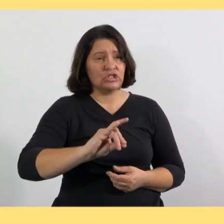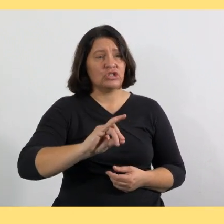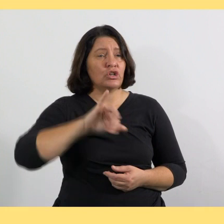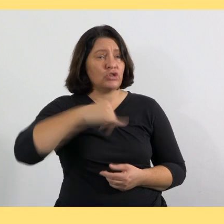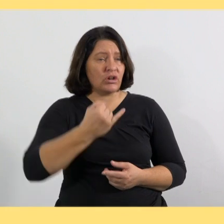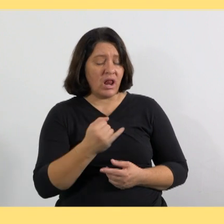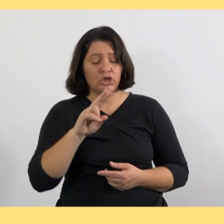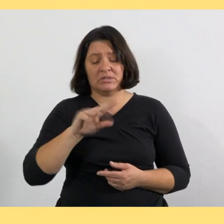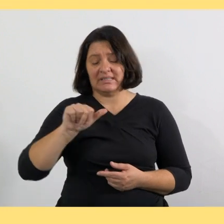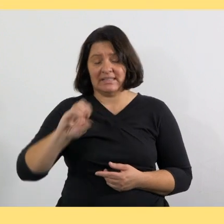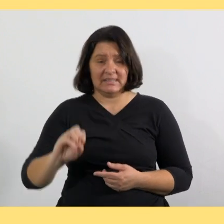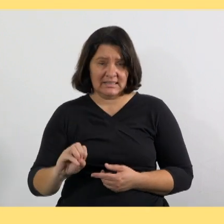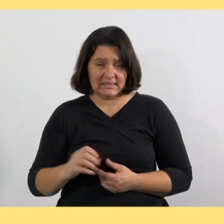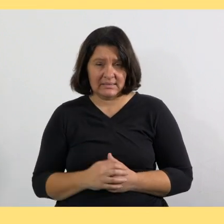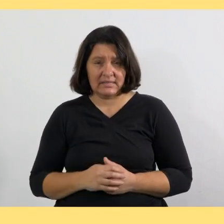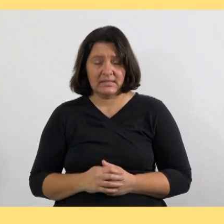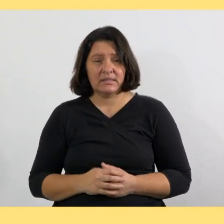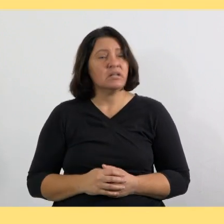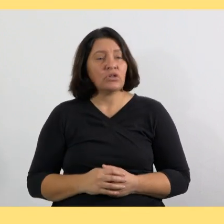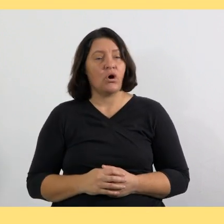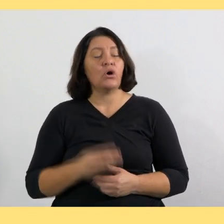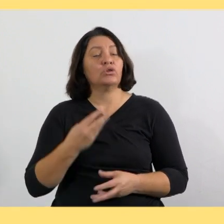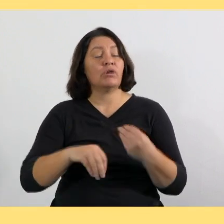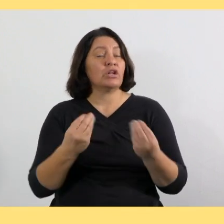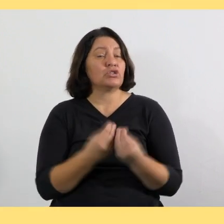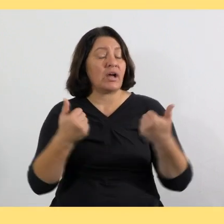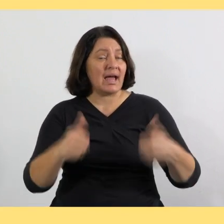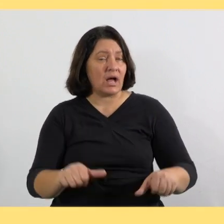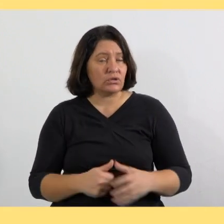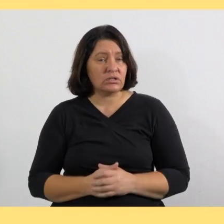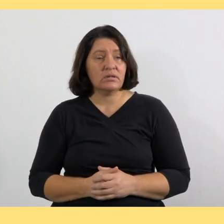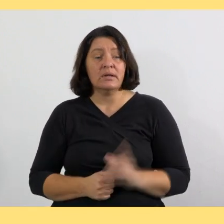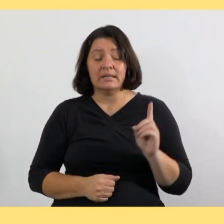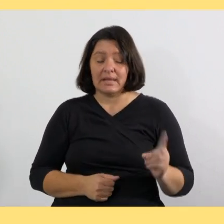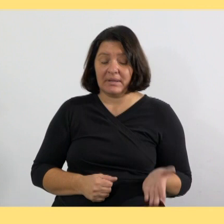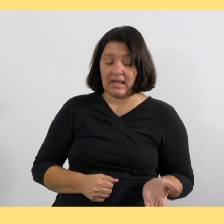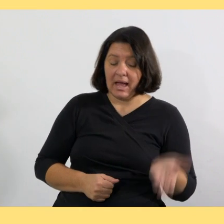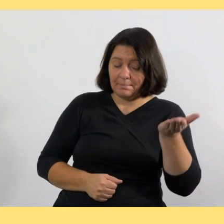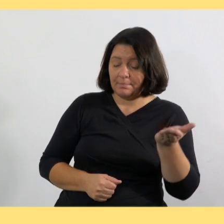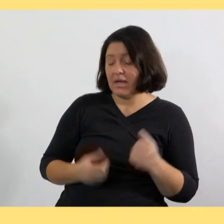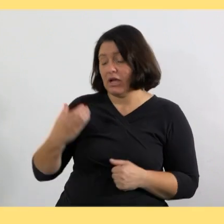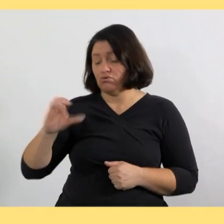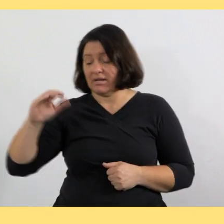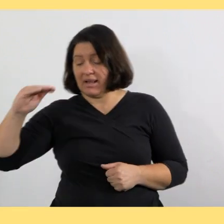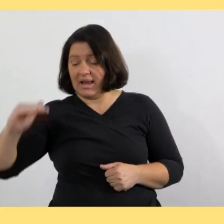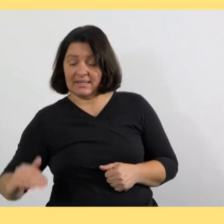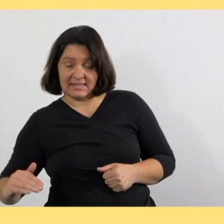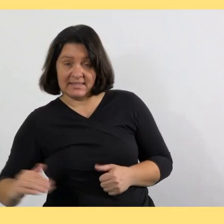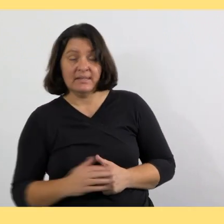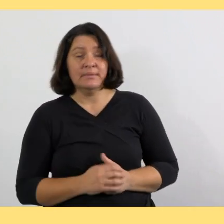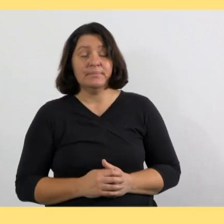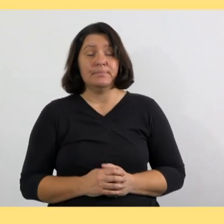that. Here is my trading stock account. On the debit, once again, it increases. On the credit,